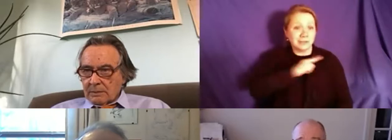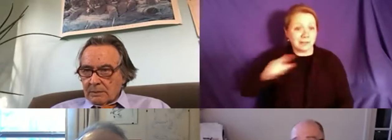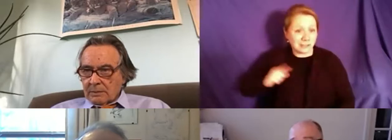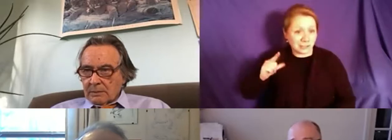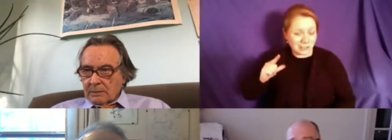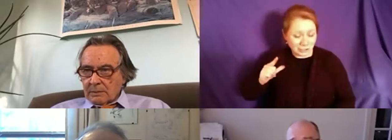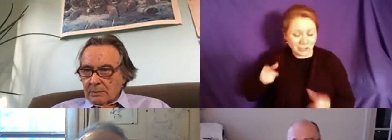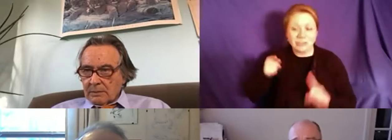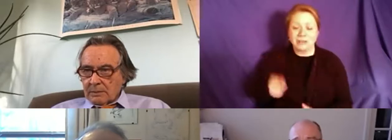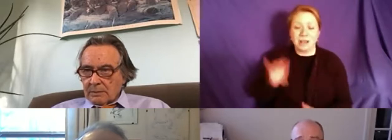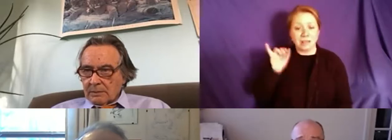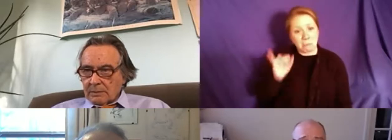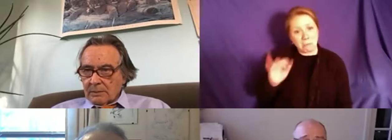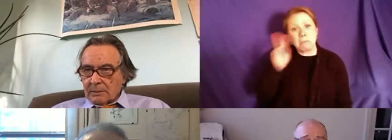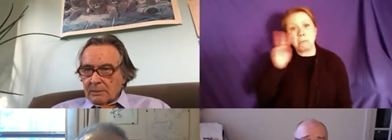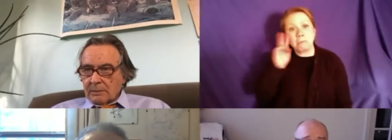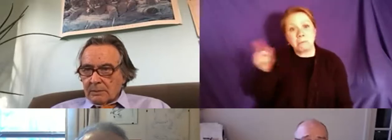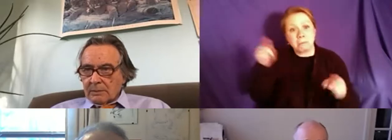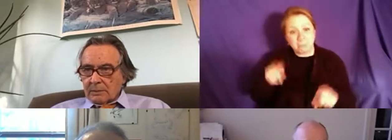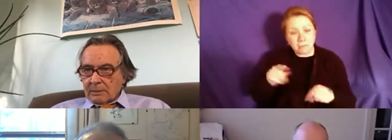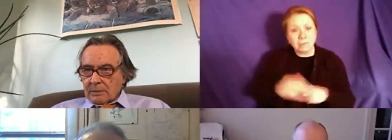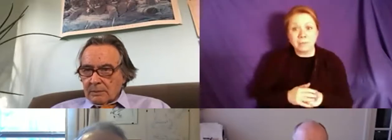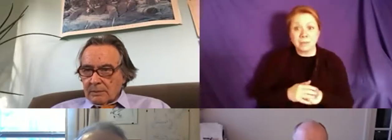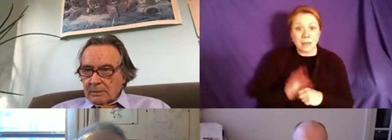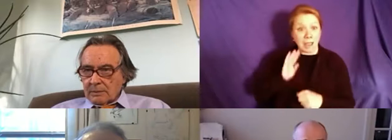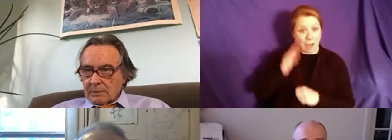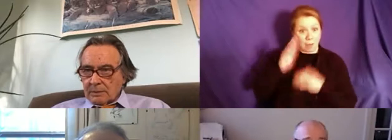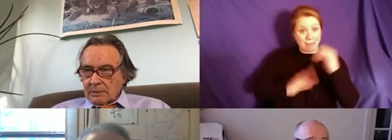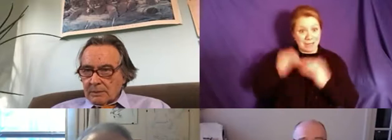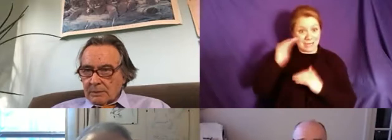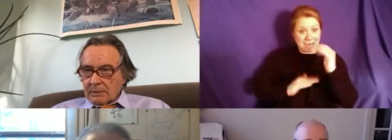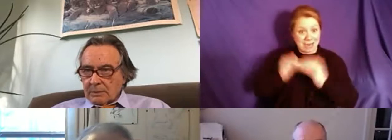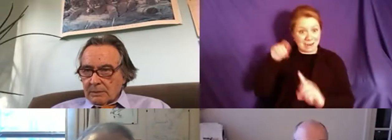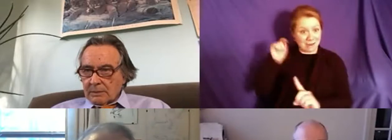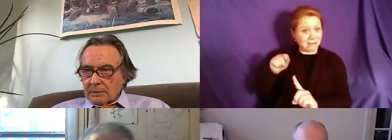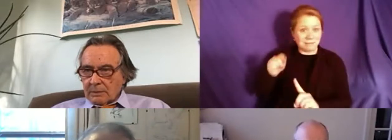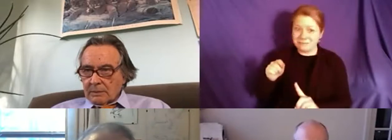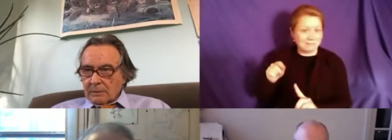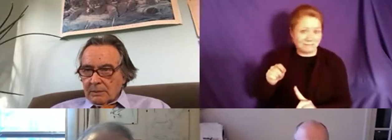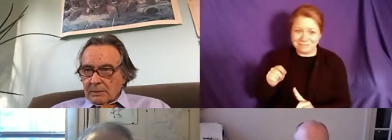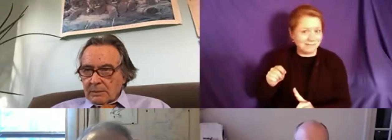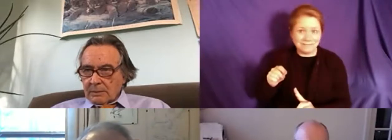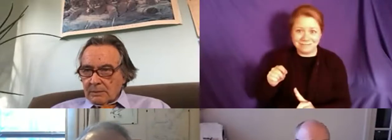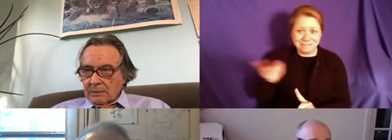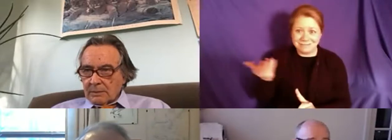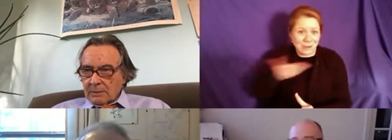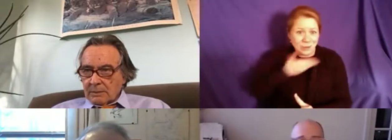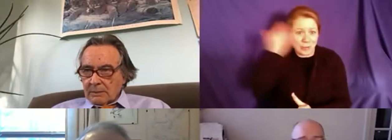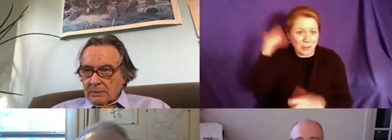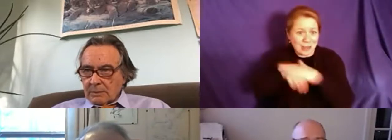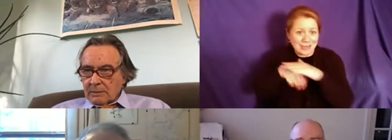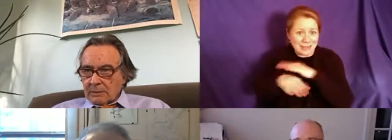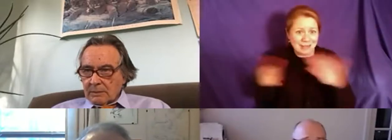okay, well, you know, we'll see how far we are. And our building is not even, that deals with